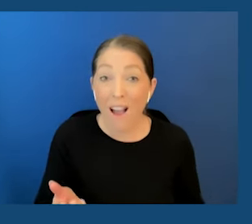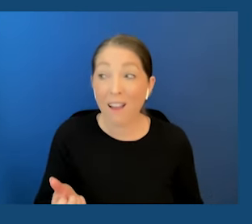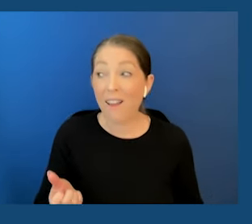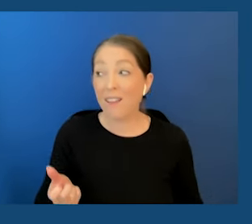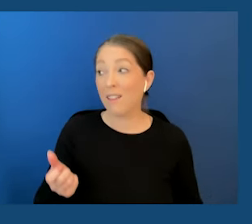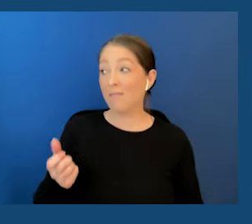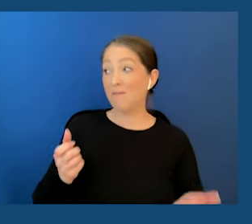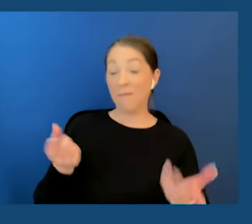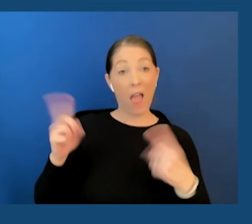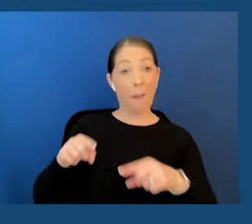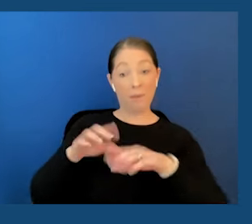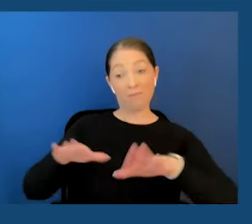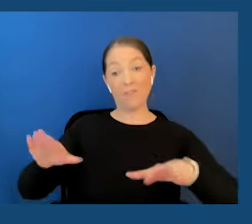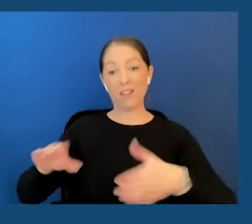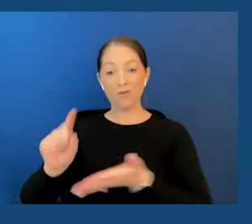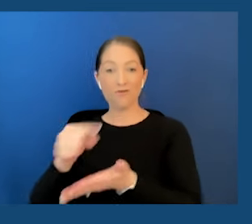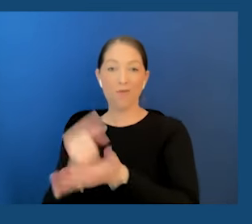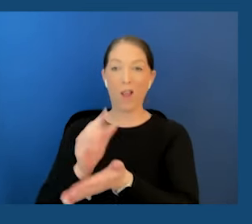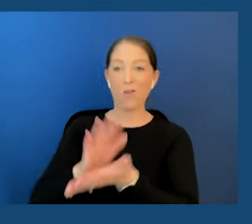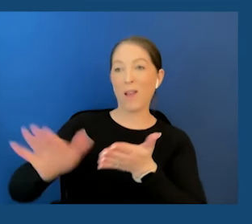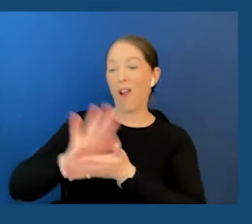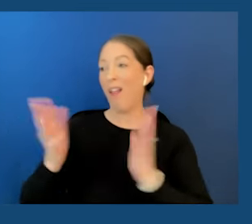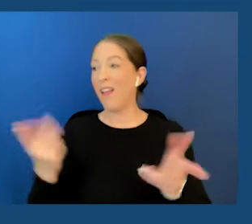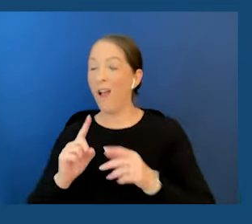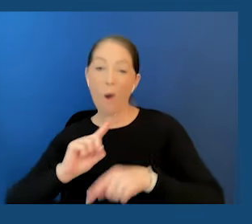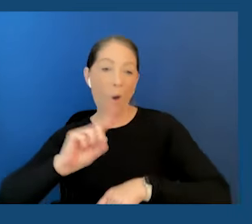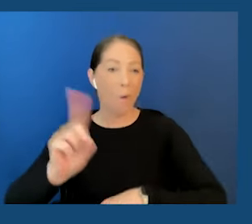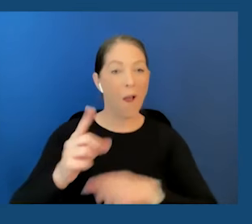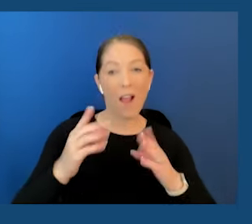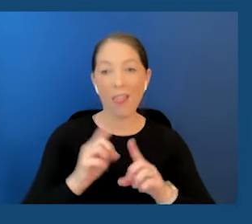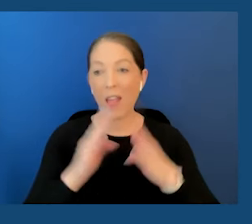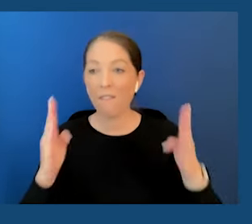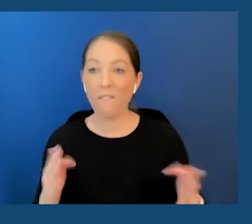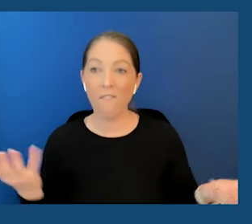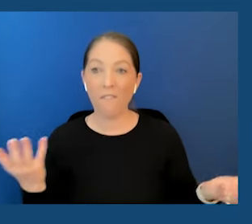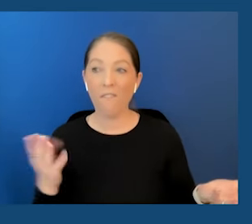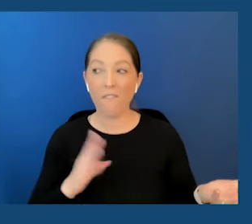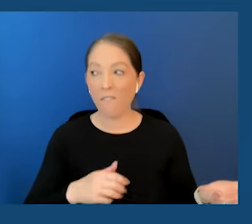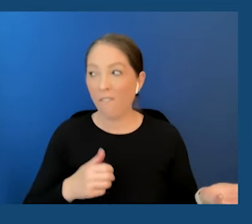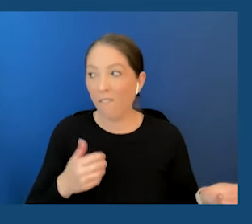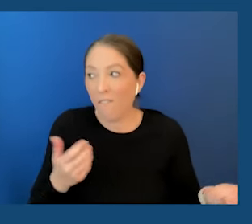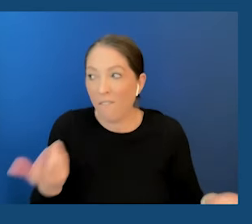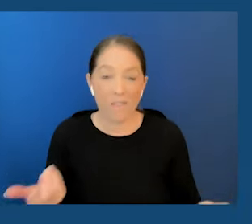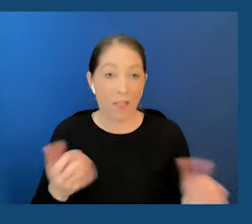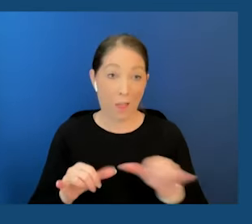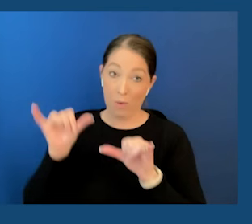great colleges. They're going to leave the area or stay in your basement, which,